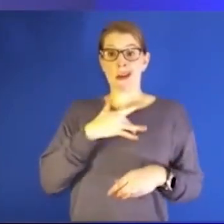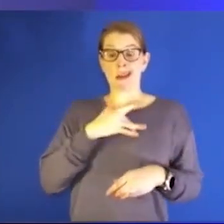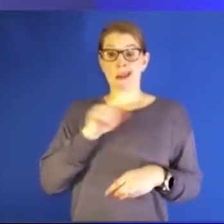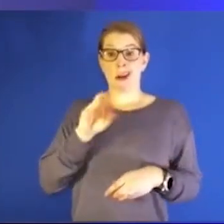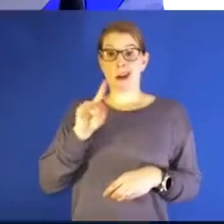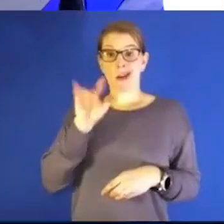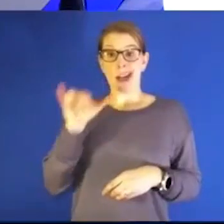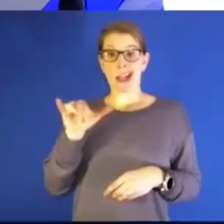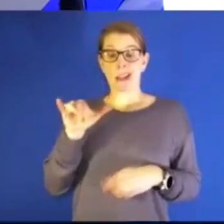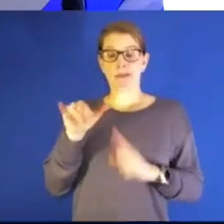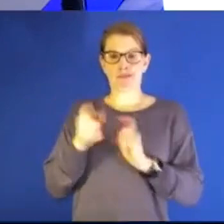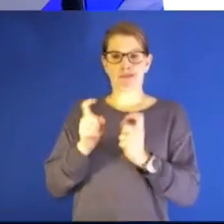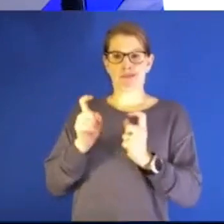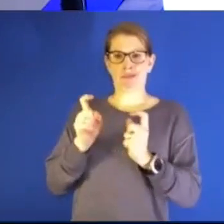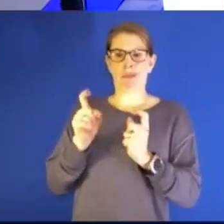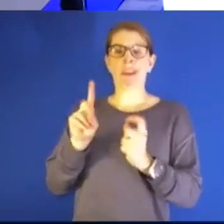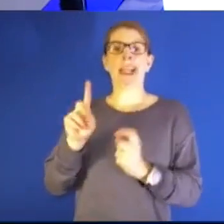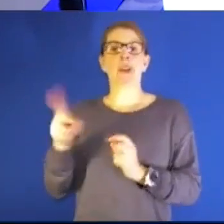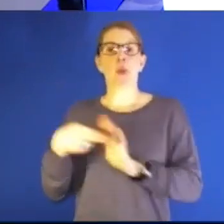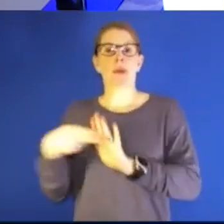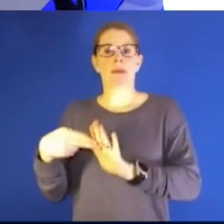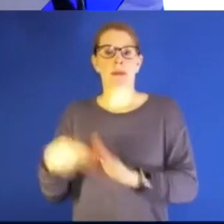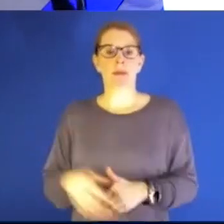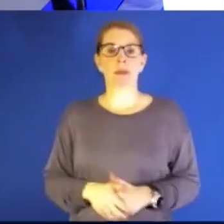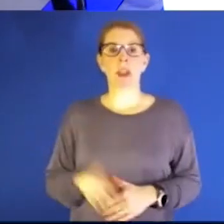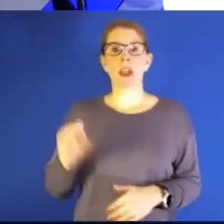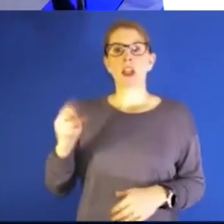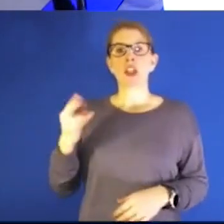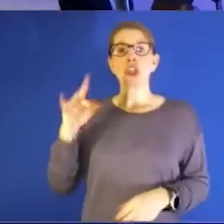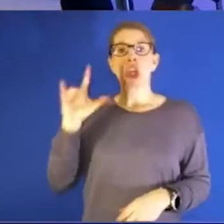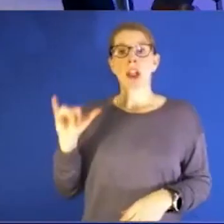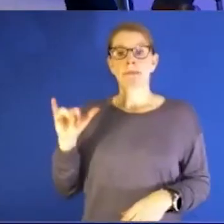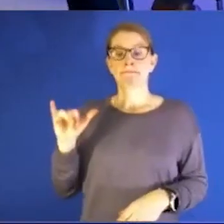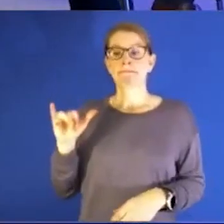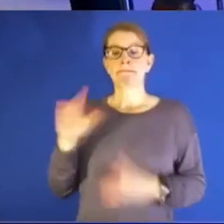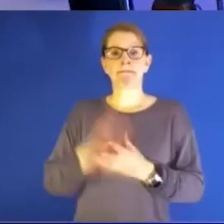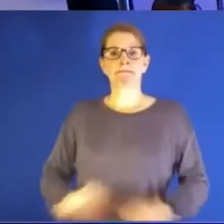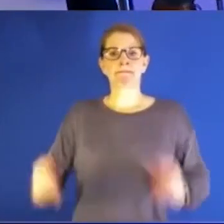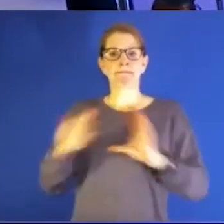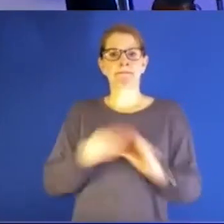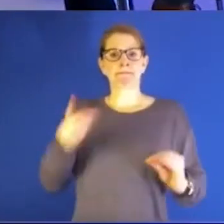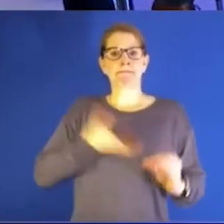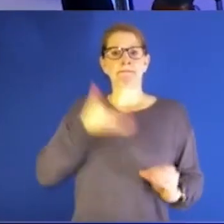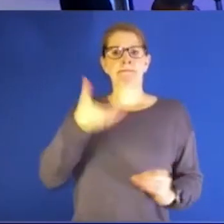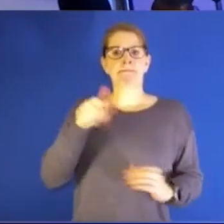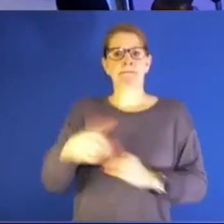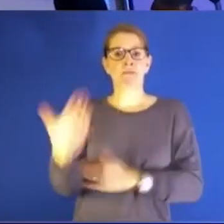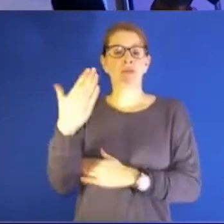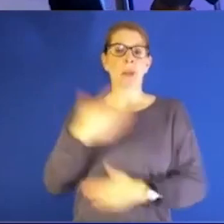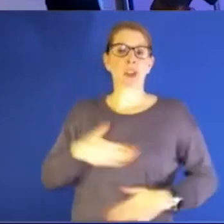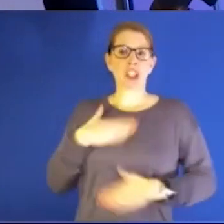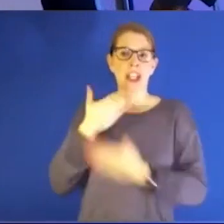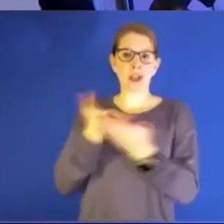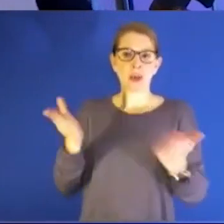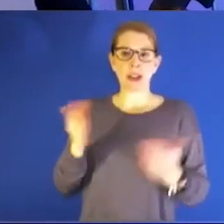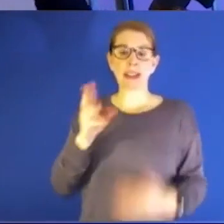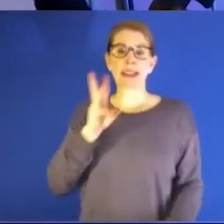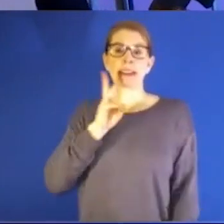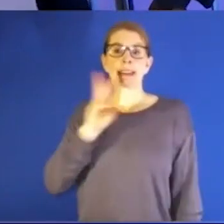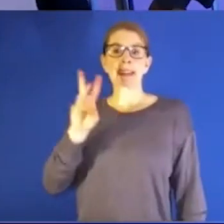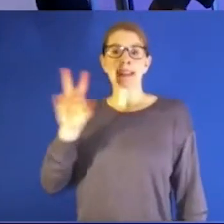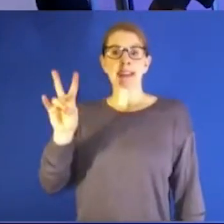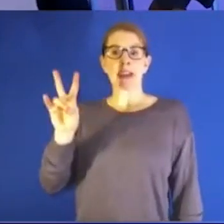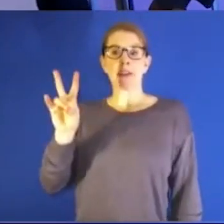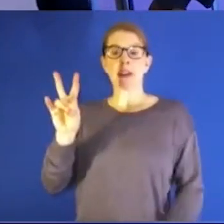Then you proceed with that. And I ask that because Shirley is sharing a story with us this morning. We appreciate you. At 67, her husband of 48